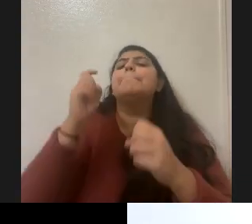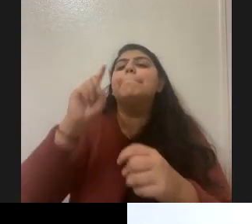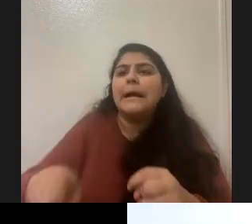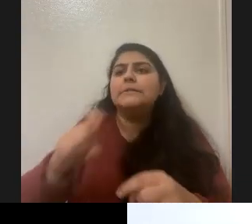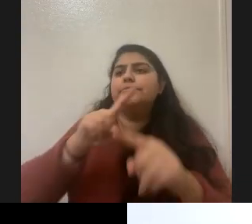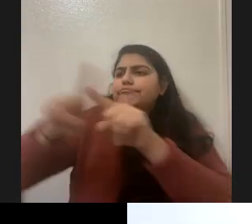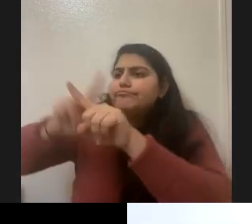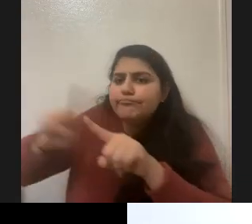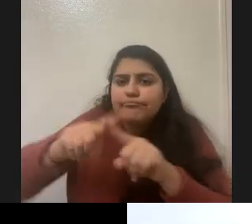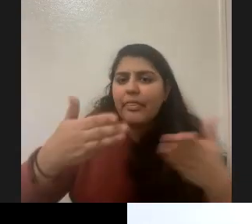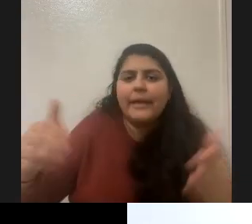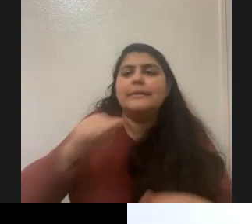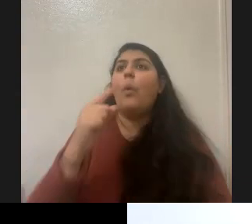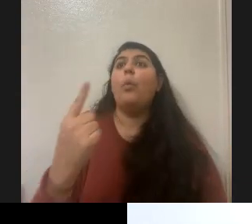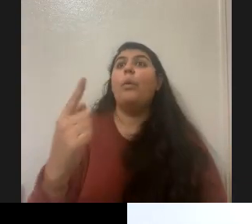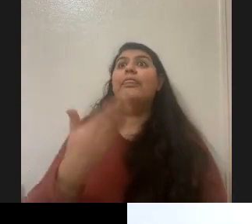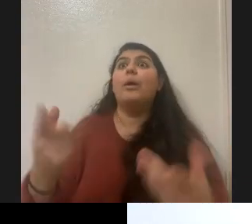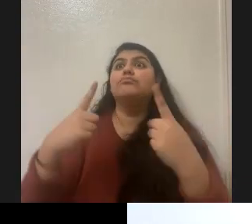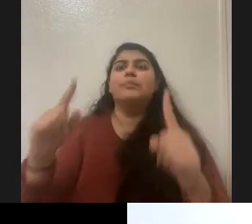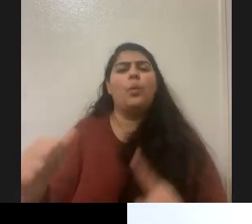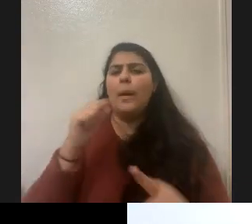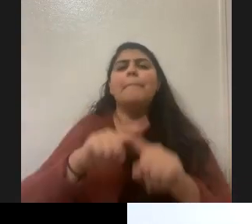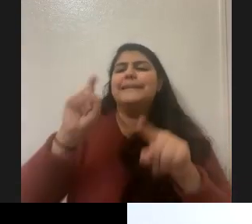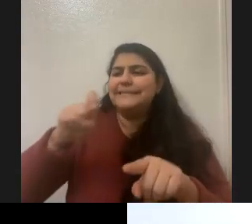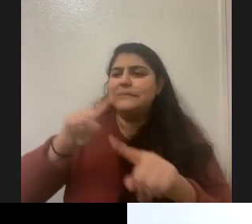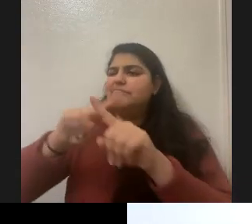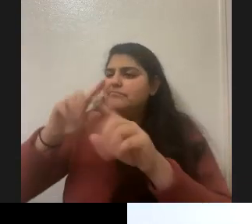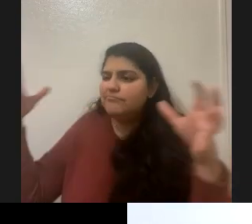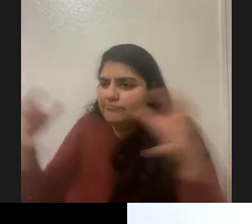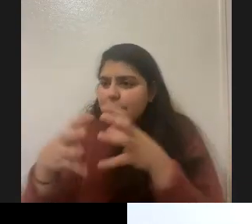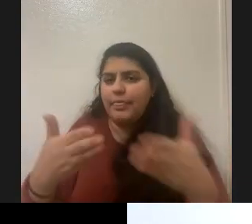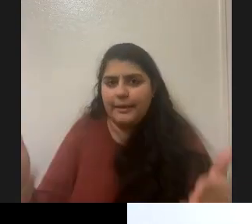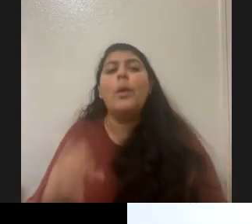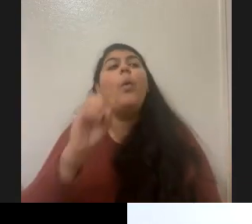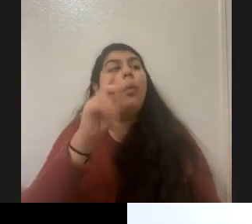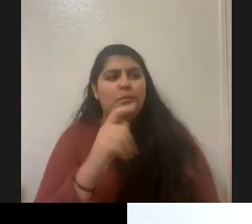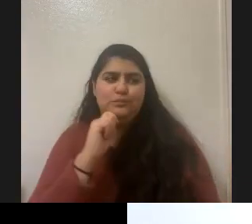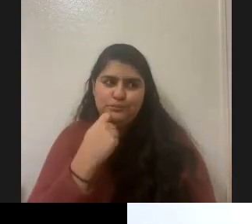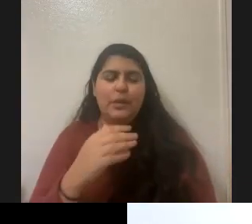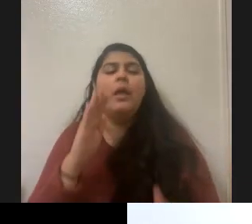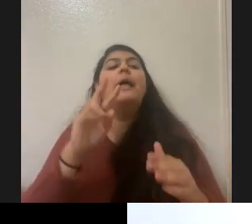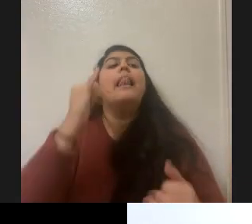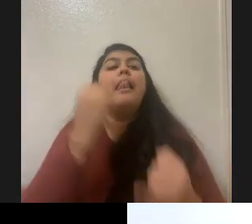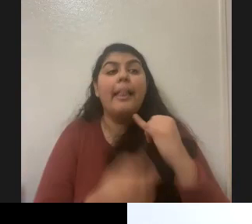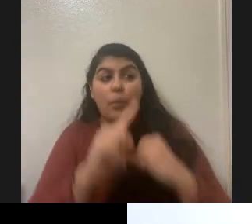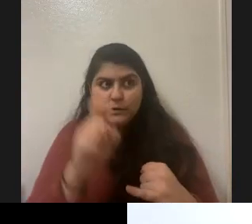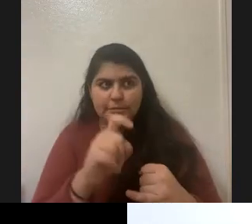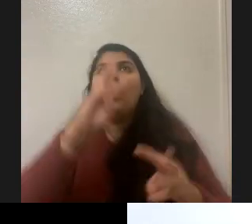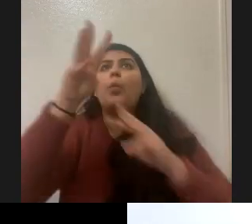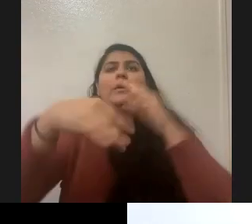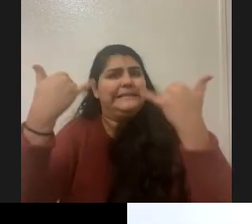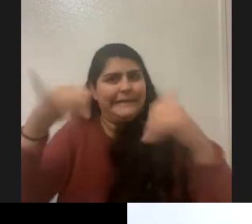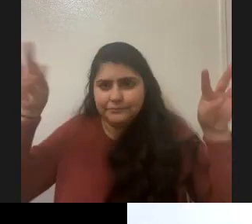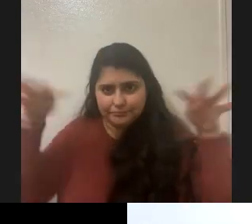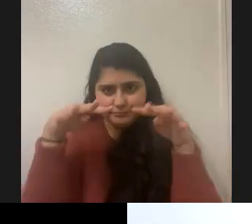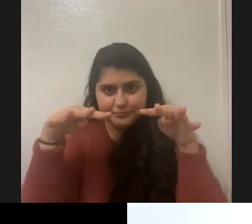that's going to work. Awesome. Super cool. All right. Last question. You still have everybody's attention in the world and you can tell them one